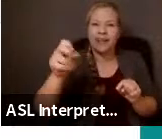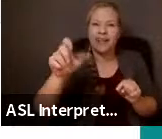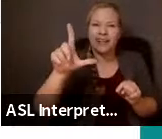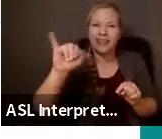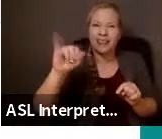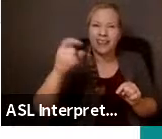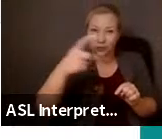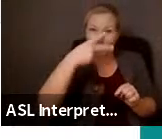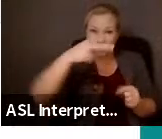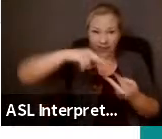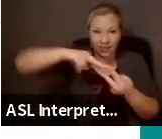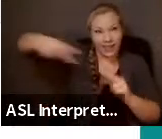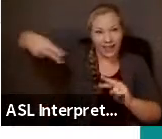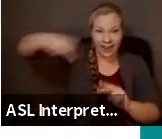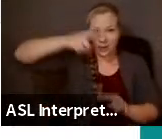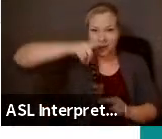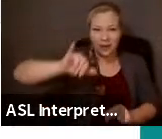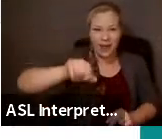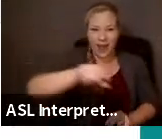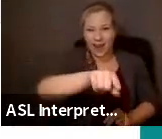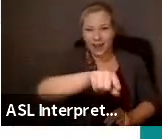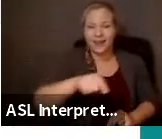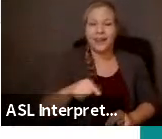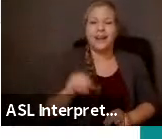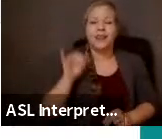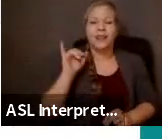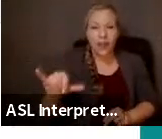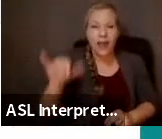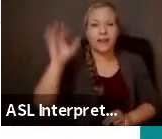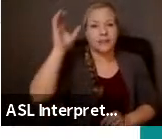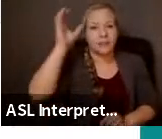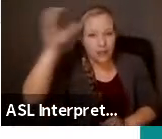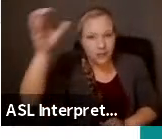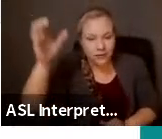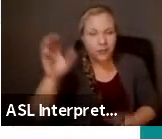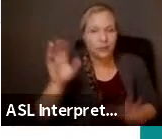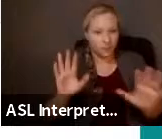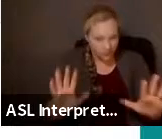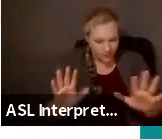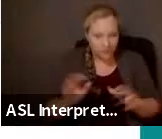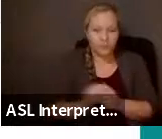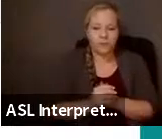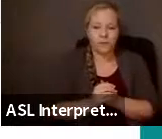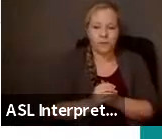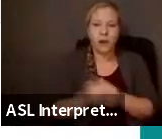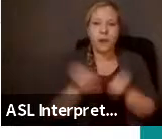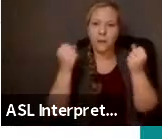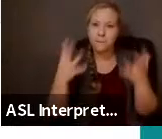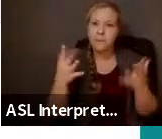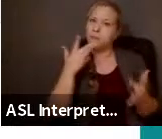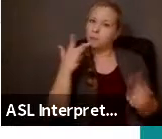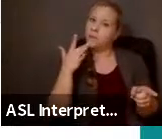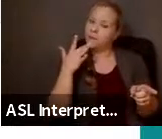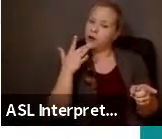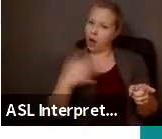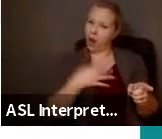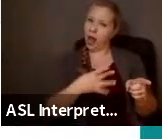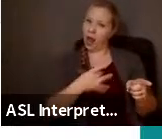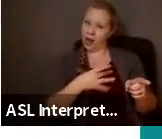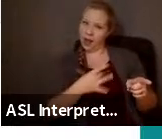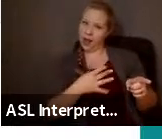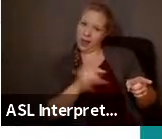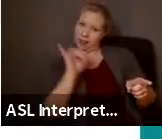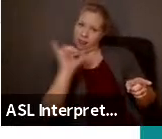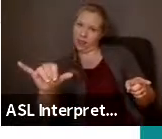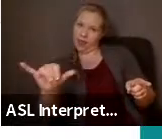again, this is a concept that was loosely identified as the preferred alternative in the